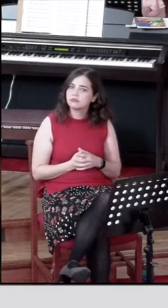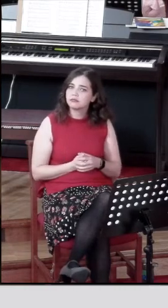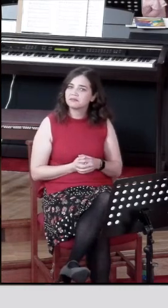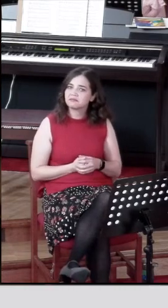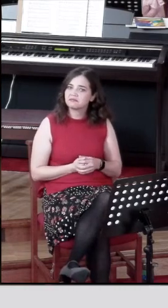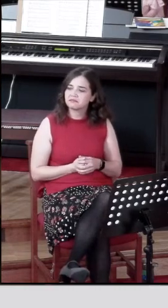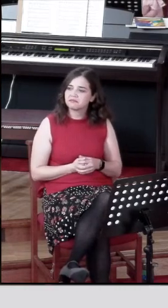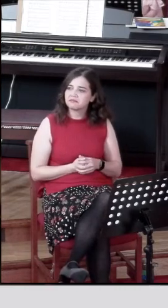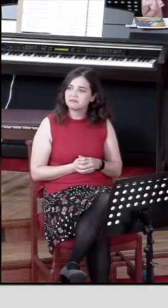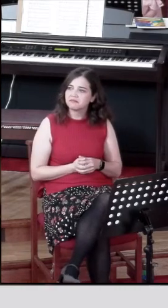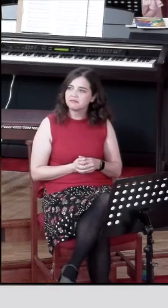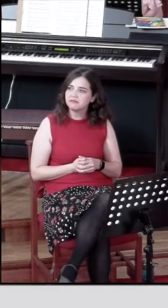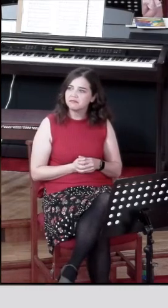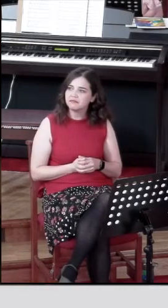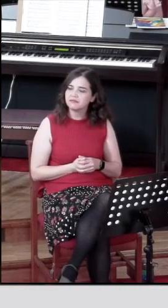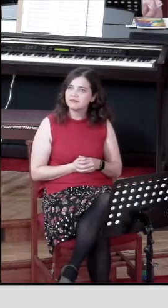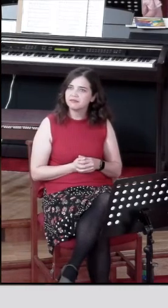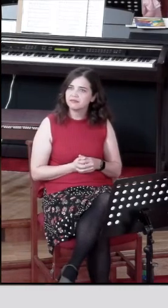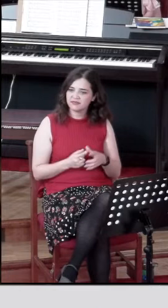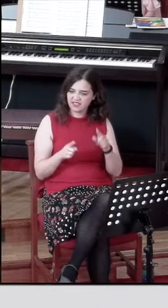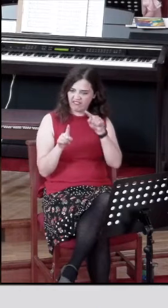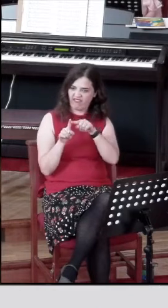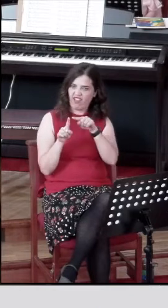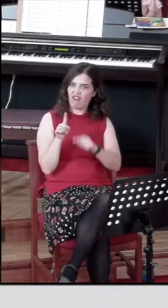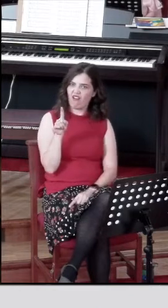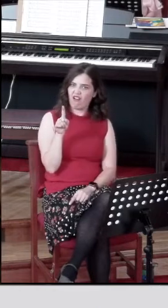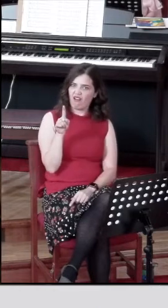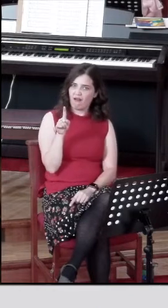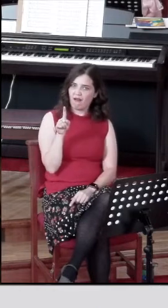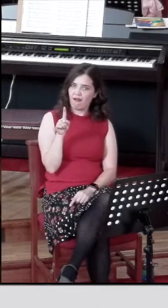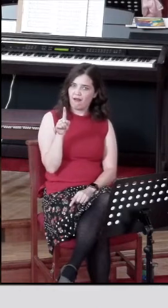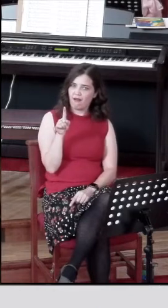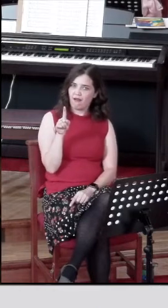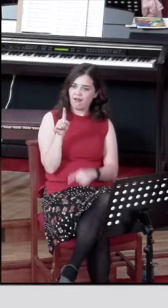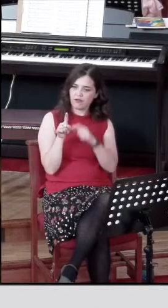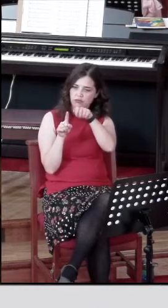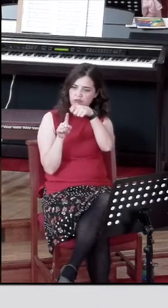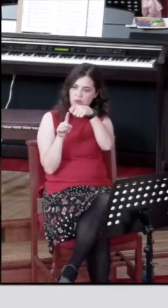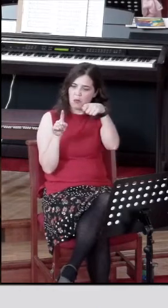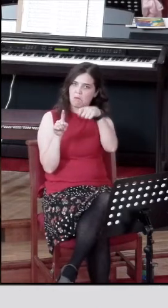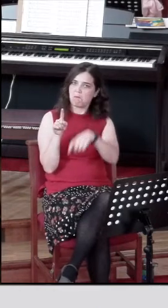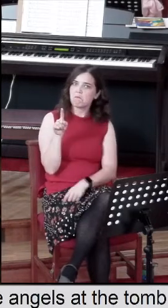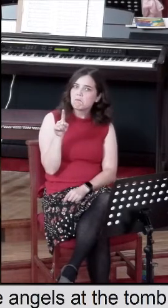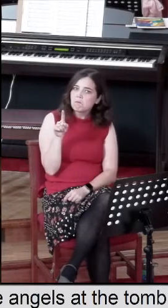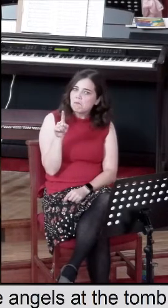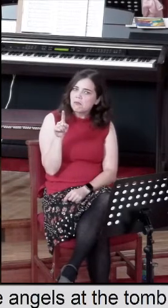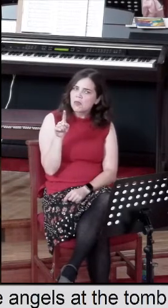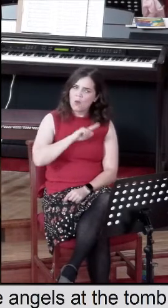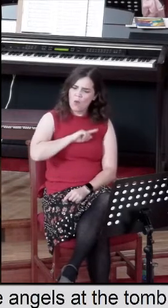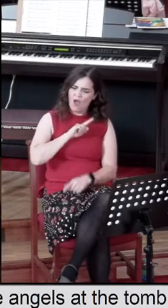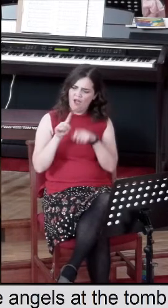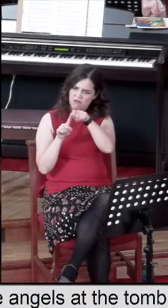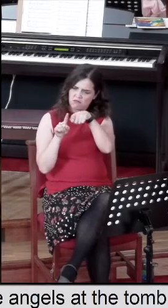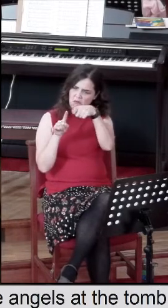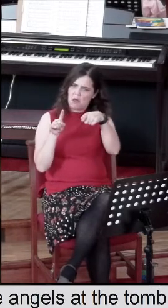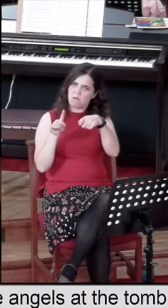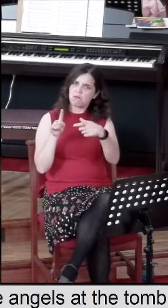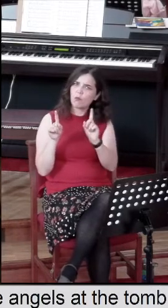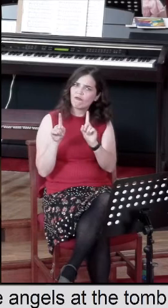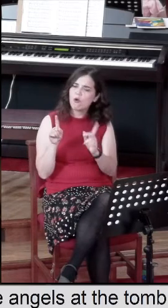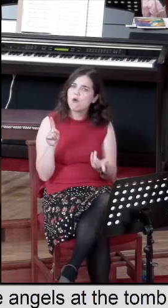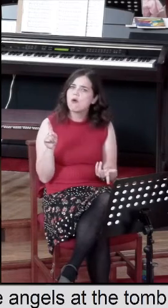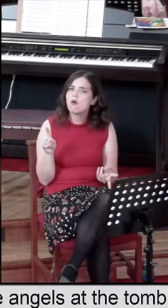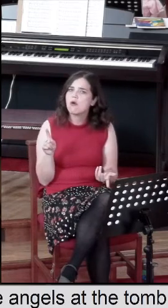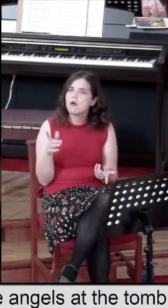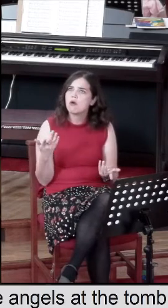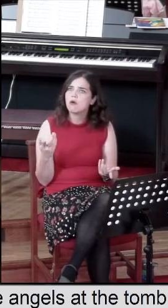Yeah? A finger. And on that finger is a knot. Why would somebody tie a knot on their